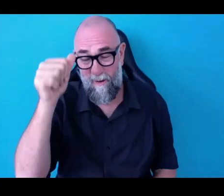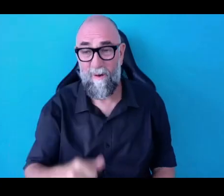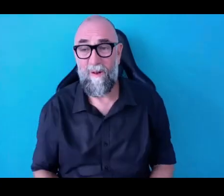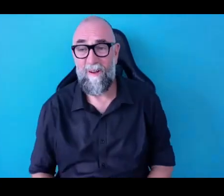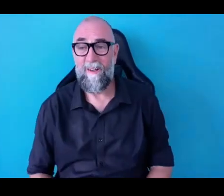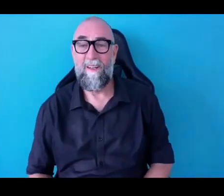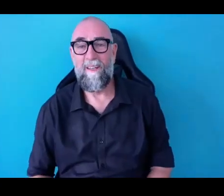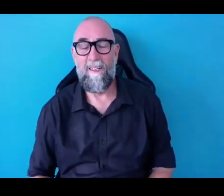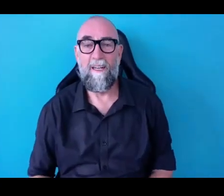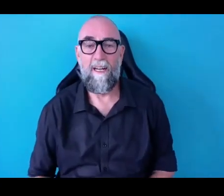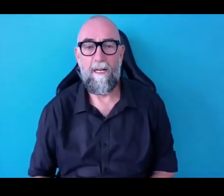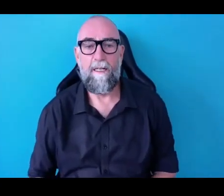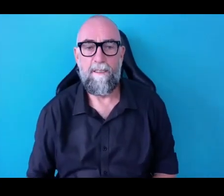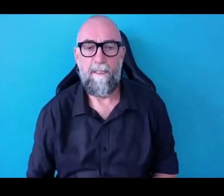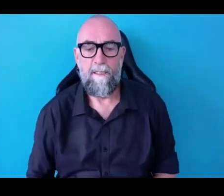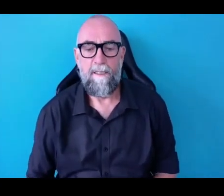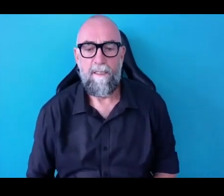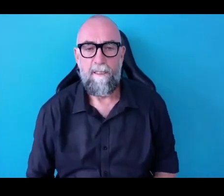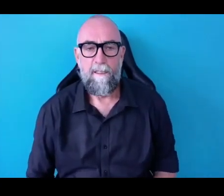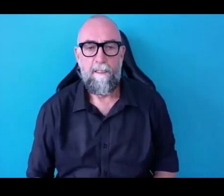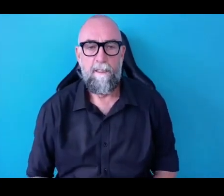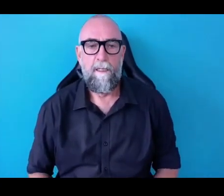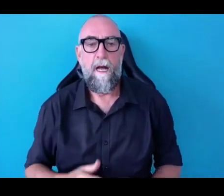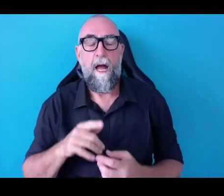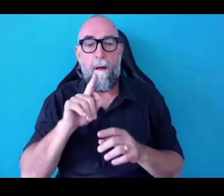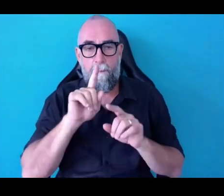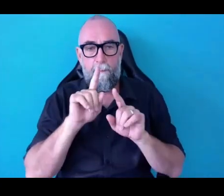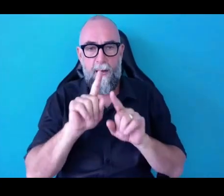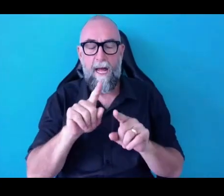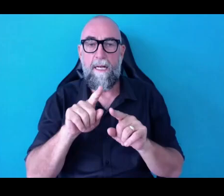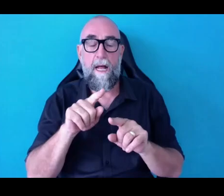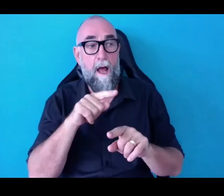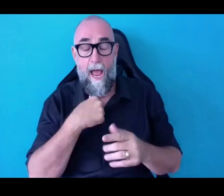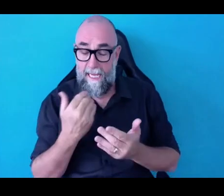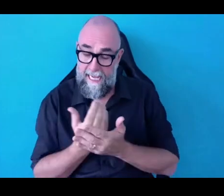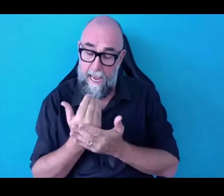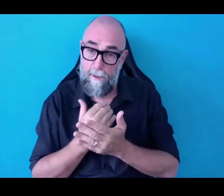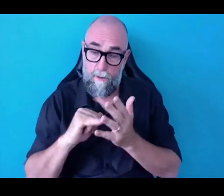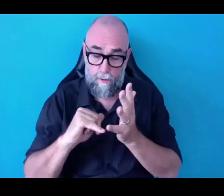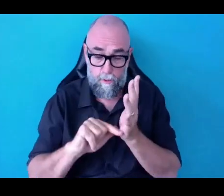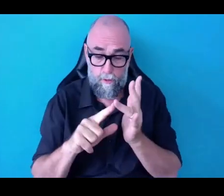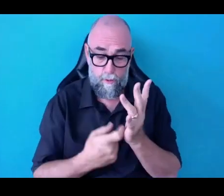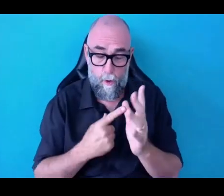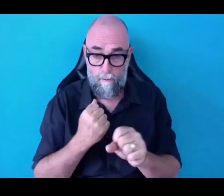was here that they made a natural progression from storage into my work. First, I was replicating images through painting, and then there was a very